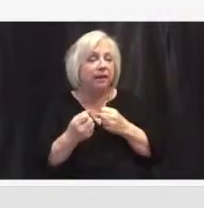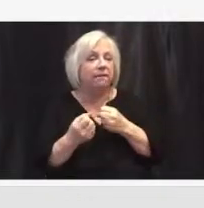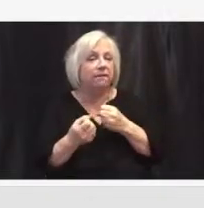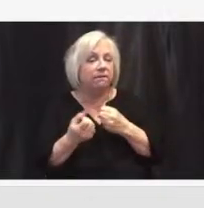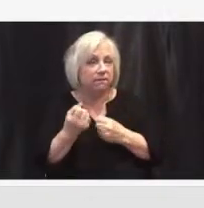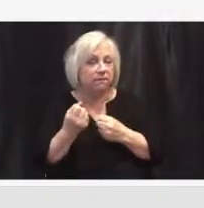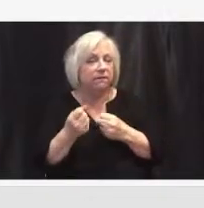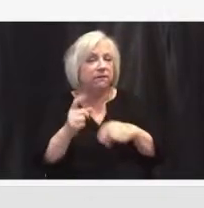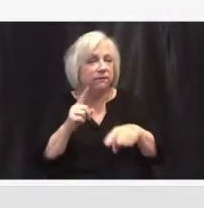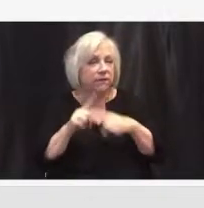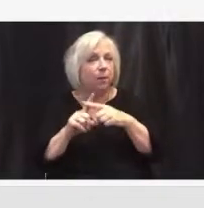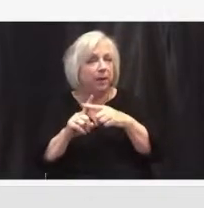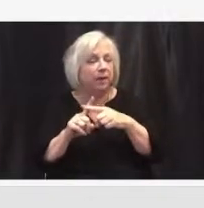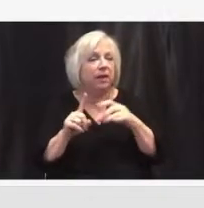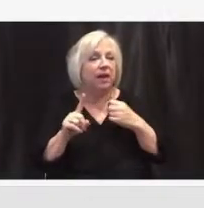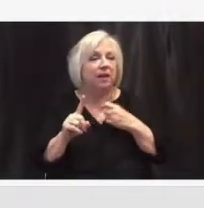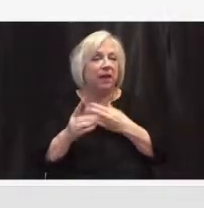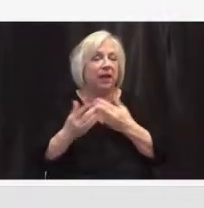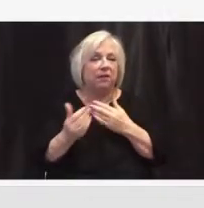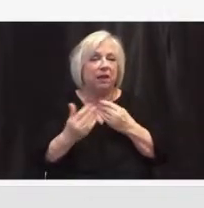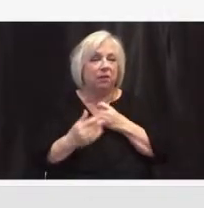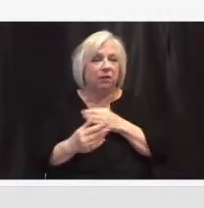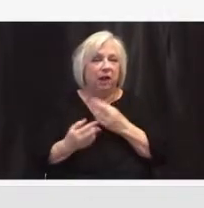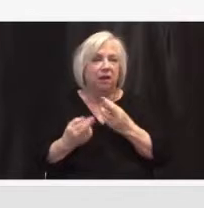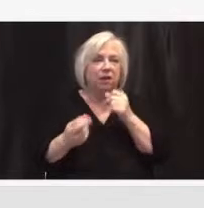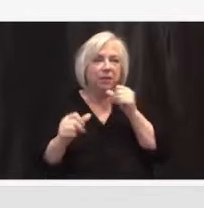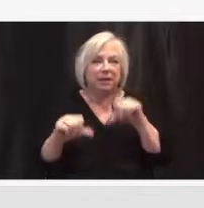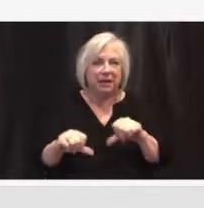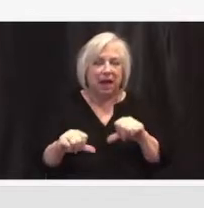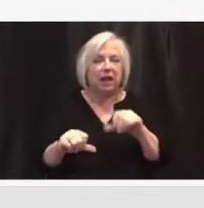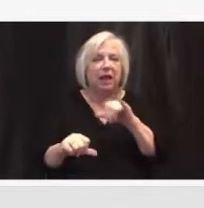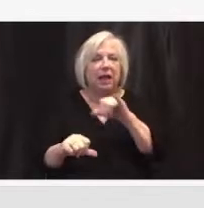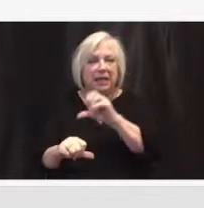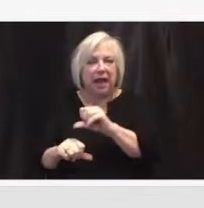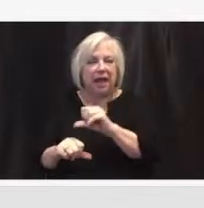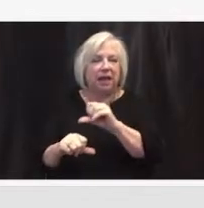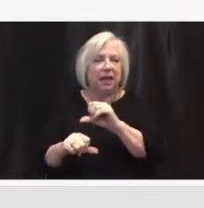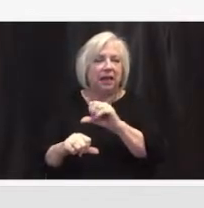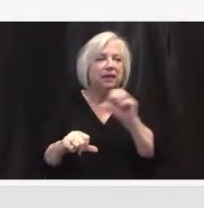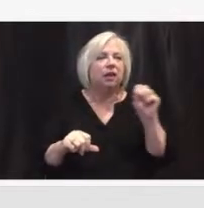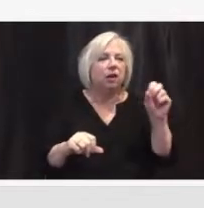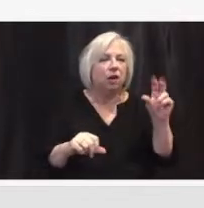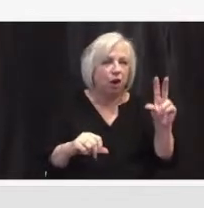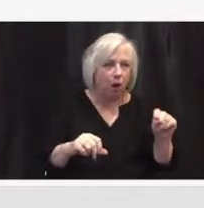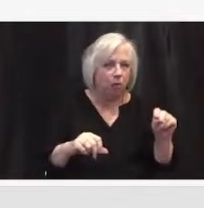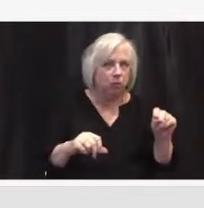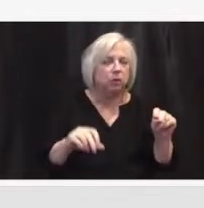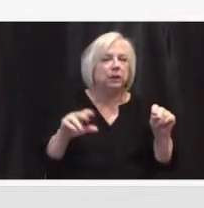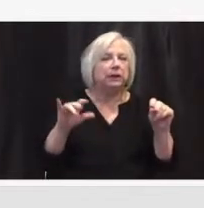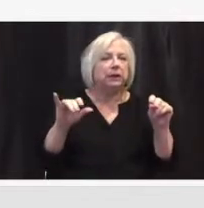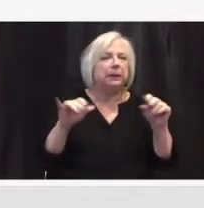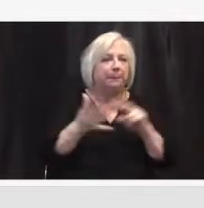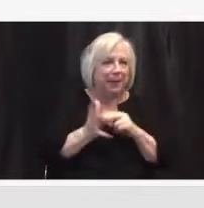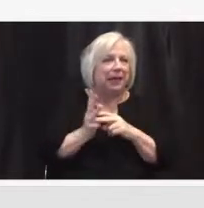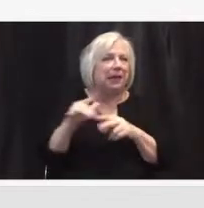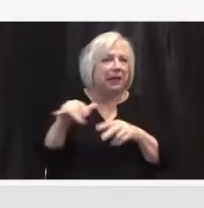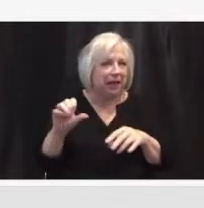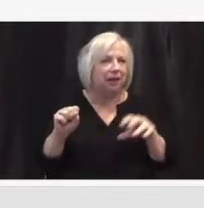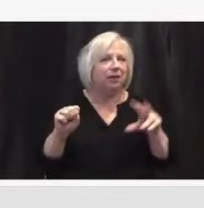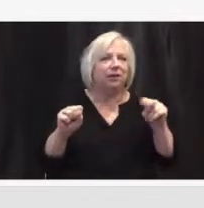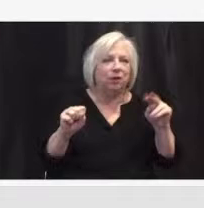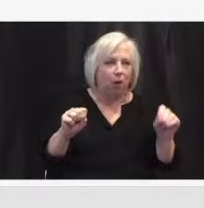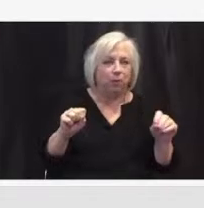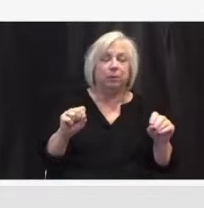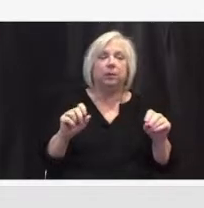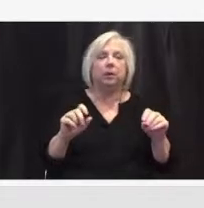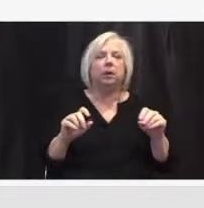staff has recommended denial, so a yes and a no still stands. Is that correct? Yes, sir. Staff, okay.